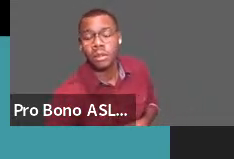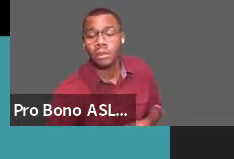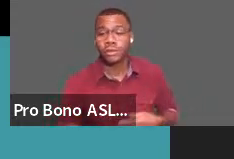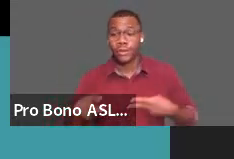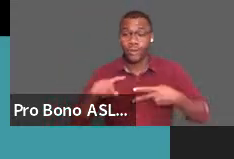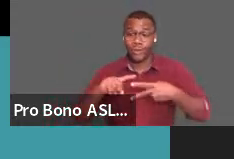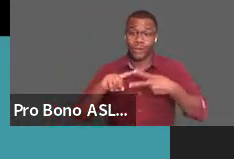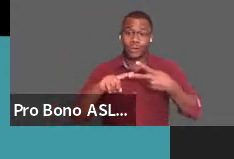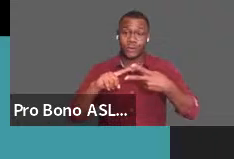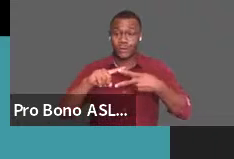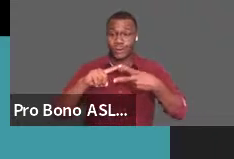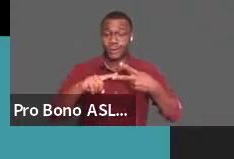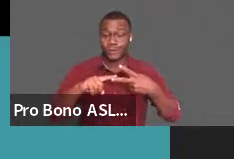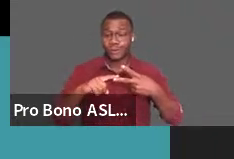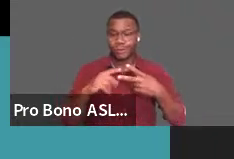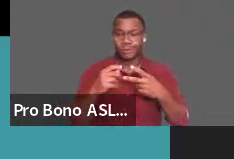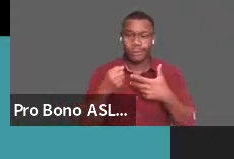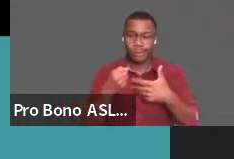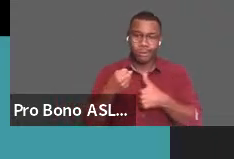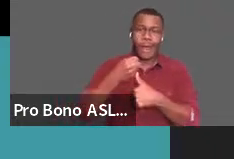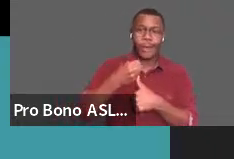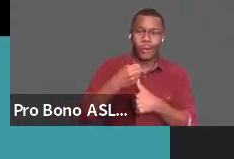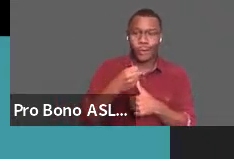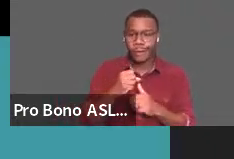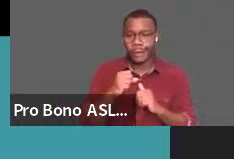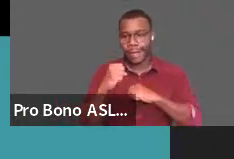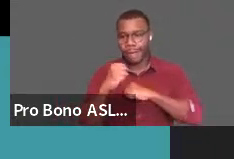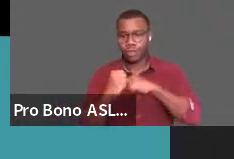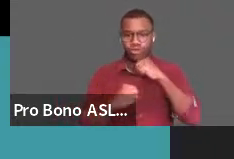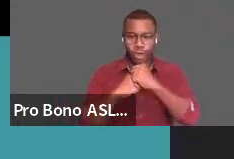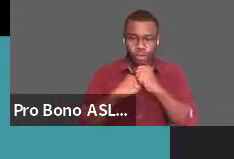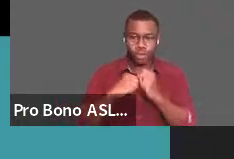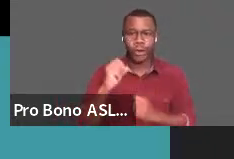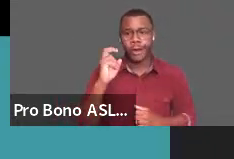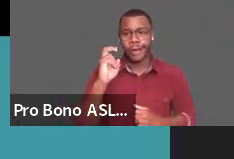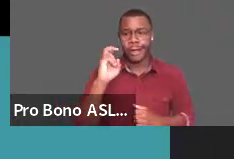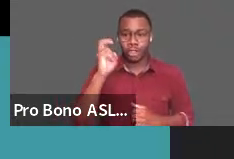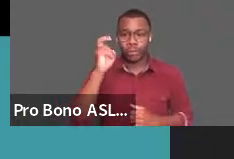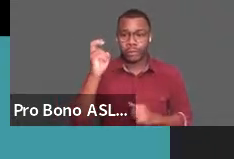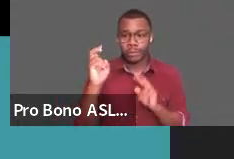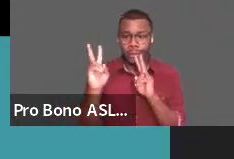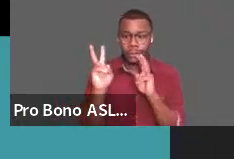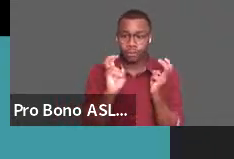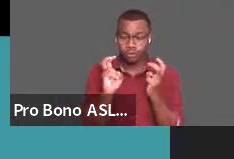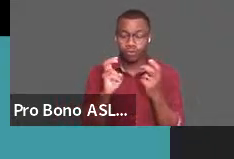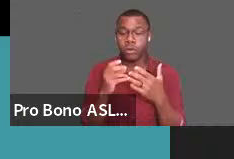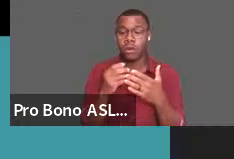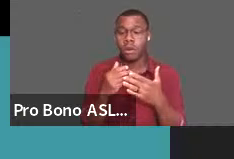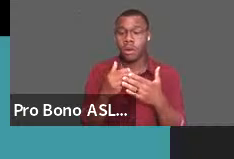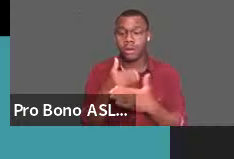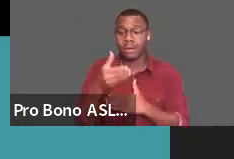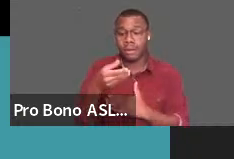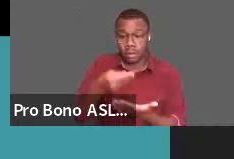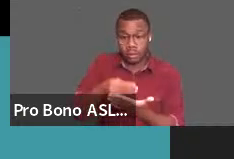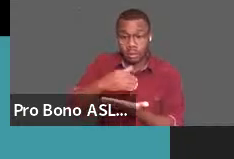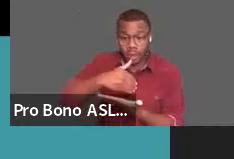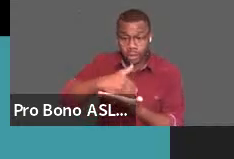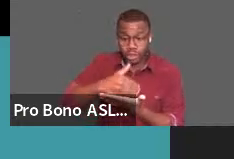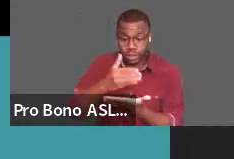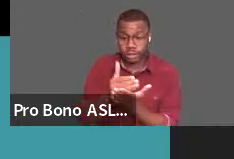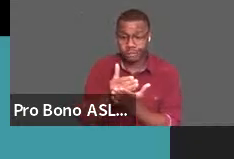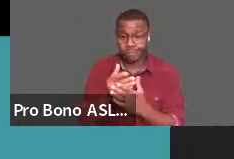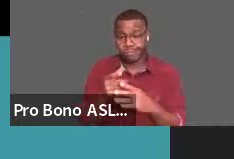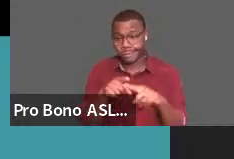and transportation related issues that we will continue to champion in this next budget cycle. And we so appreciate the feedback